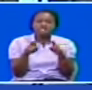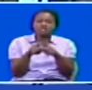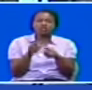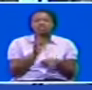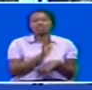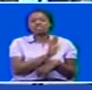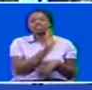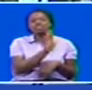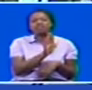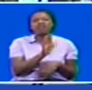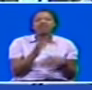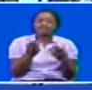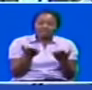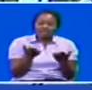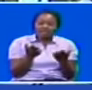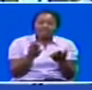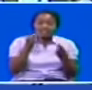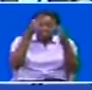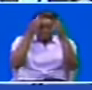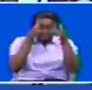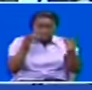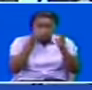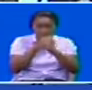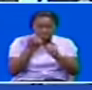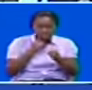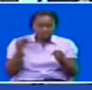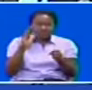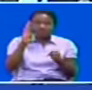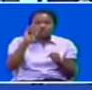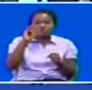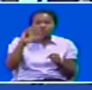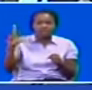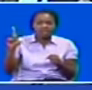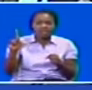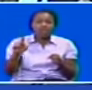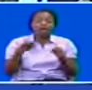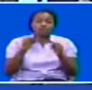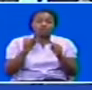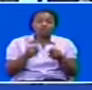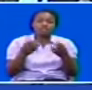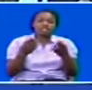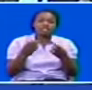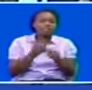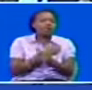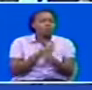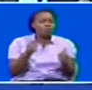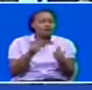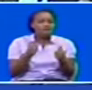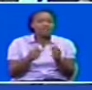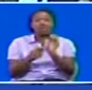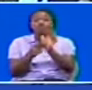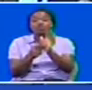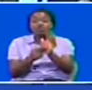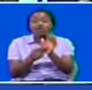decision by the president to reject that bill, which he says would have set a proper precedent on how county governments in